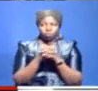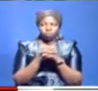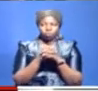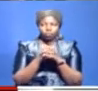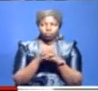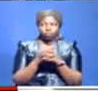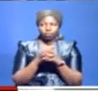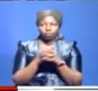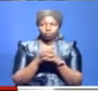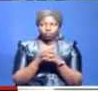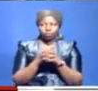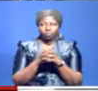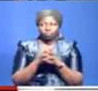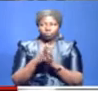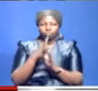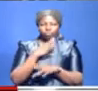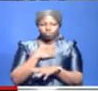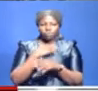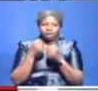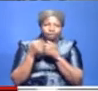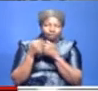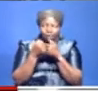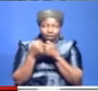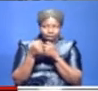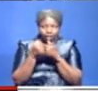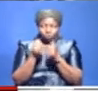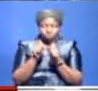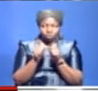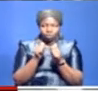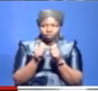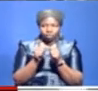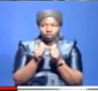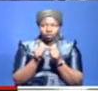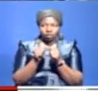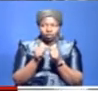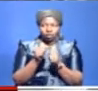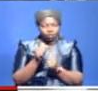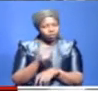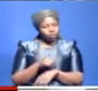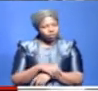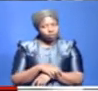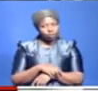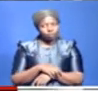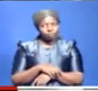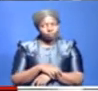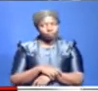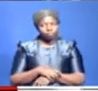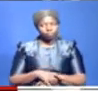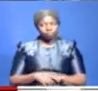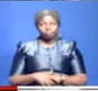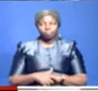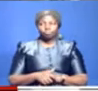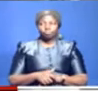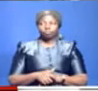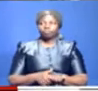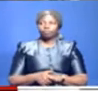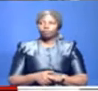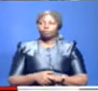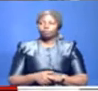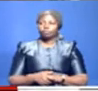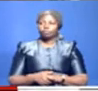So my challenge would be taking plea on behalf of the company that we are disputing that the accused